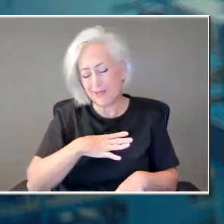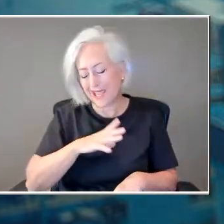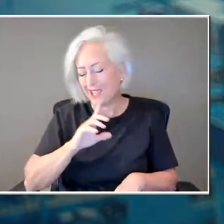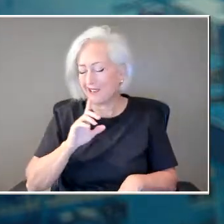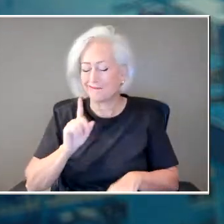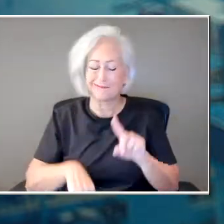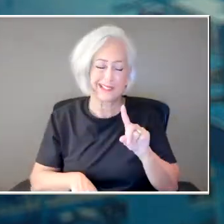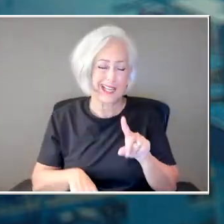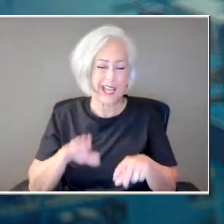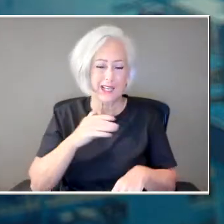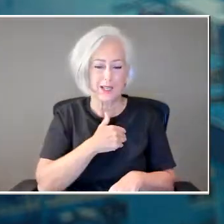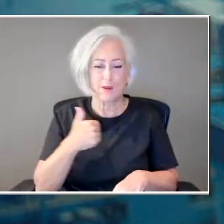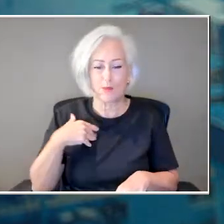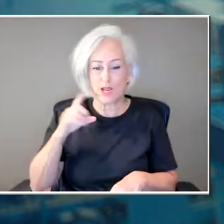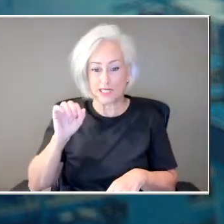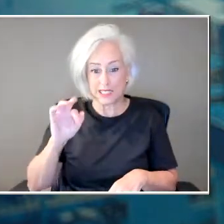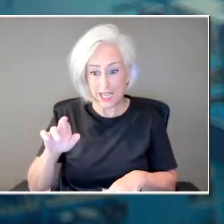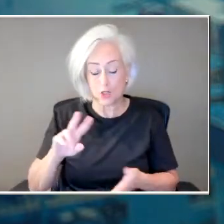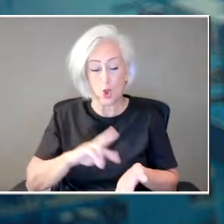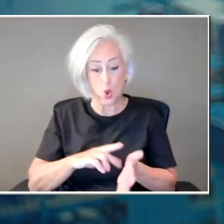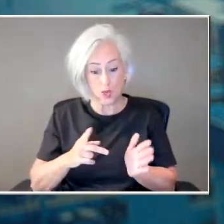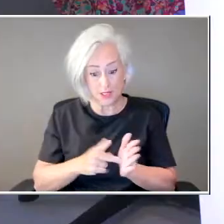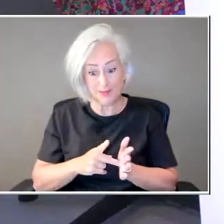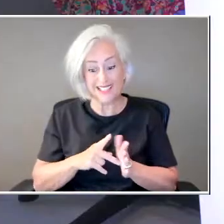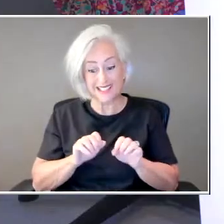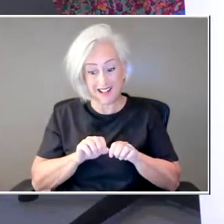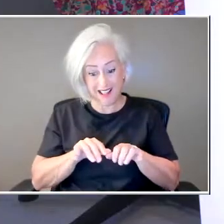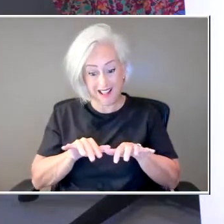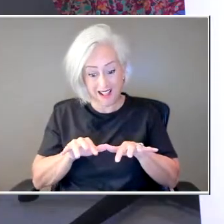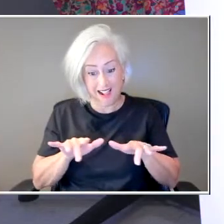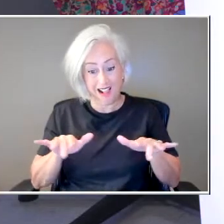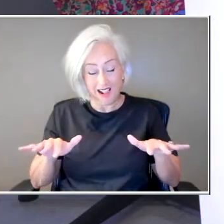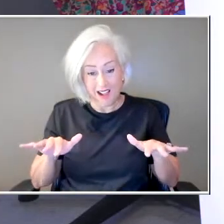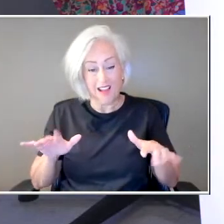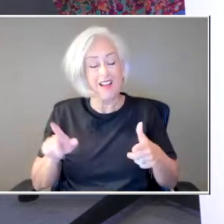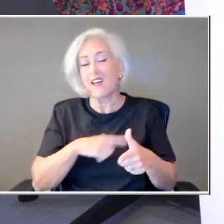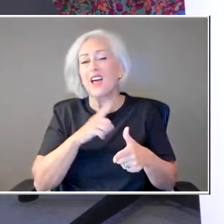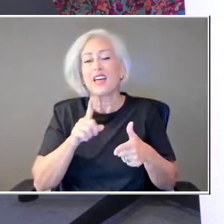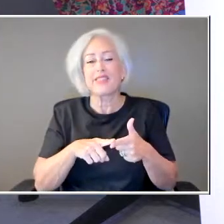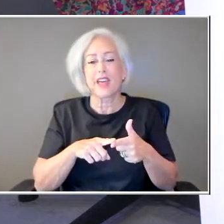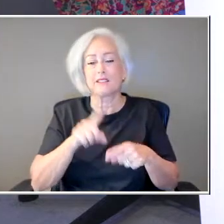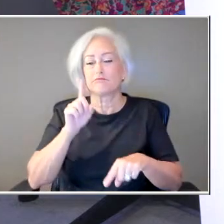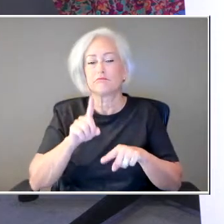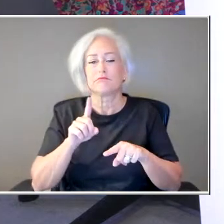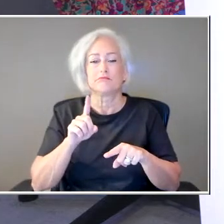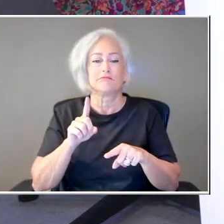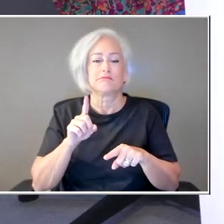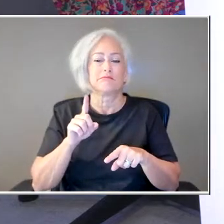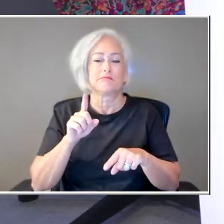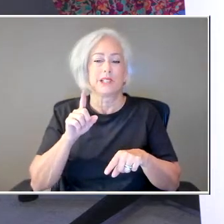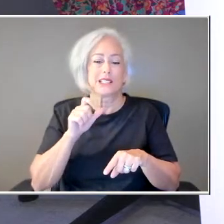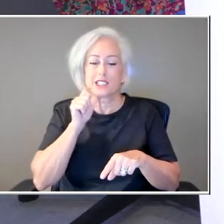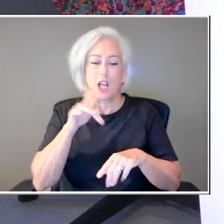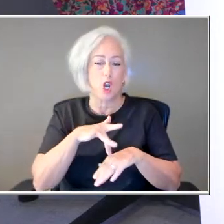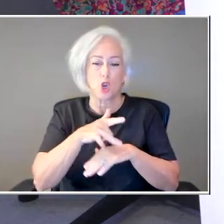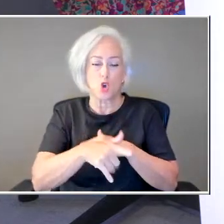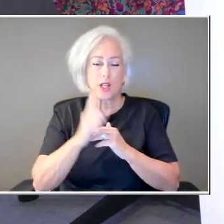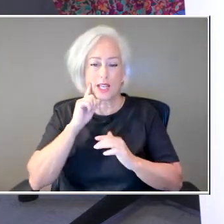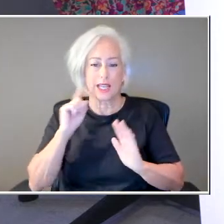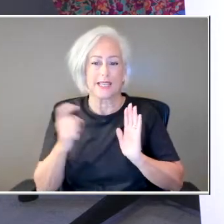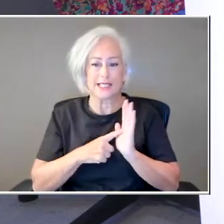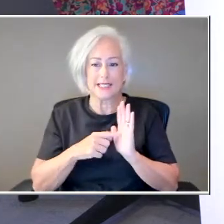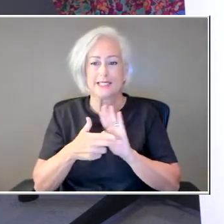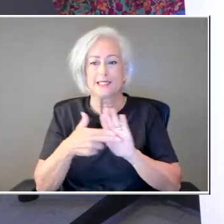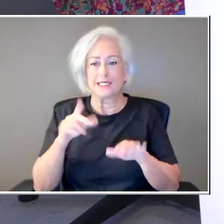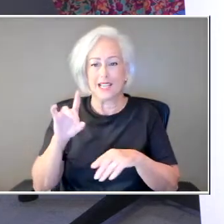by the time they're diagnosed, it can often be more advanced. Well, let's bring the men back into the conversation a little bit, because we have had a few cases and stories that we've shared